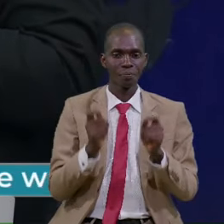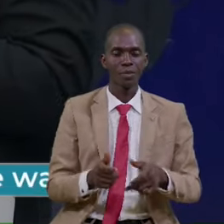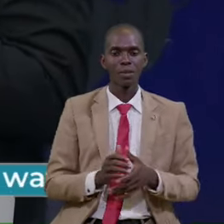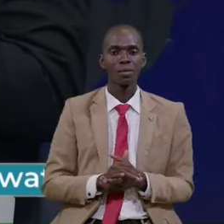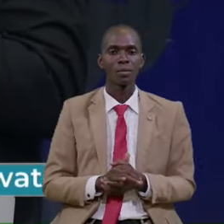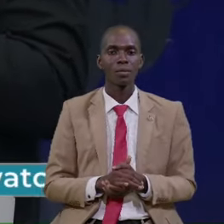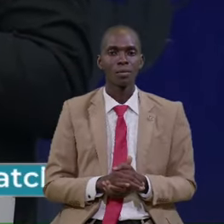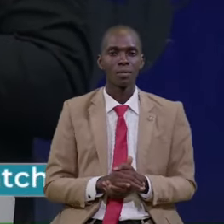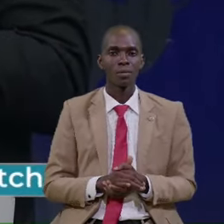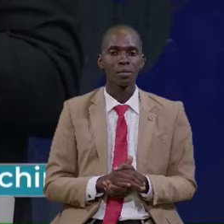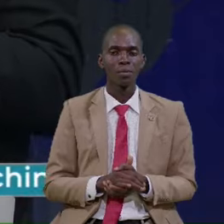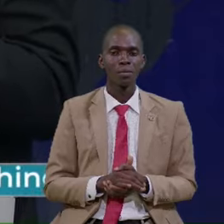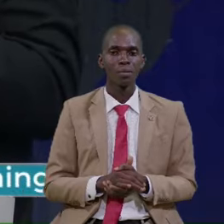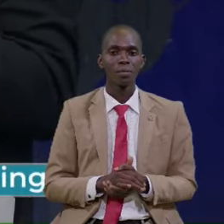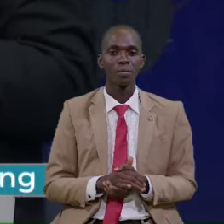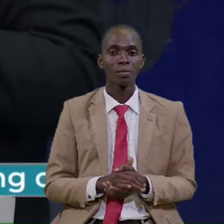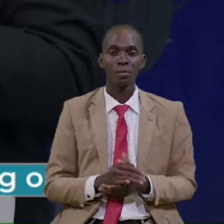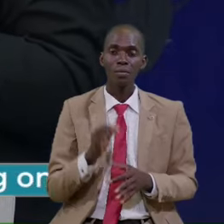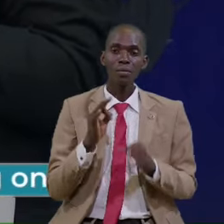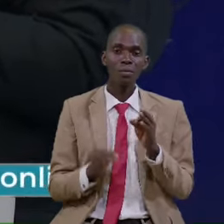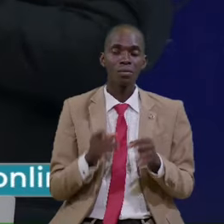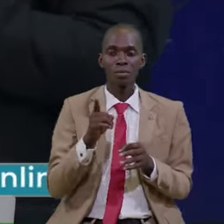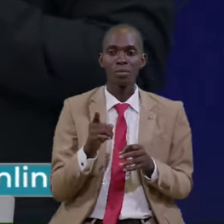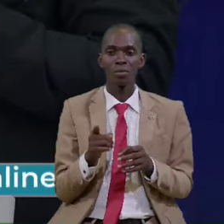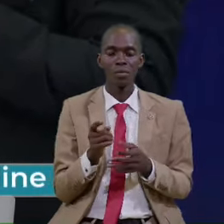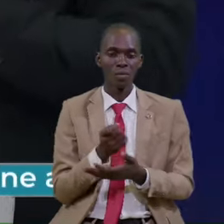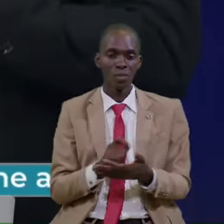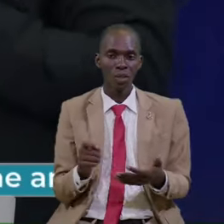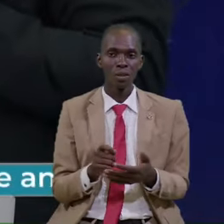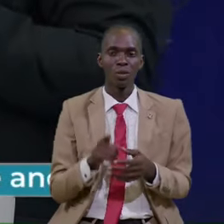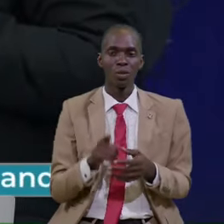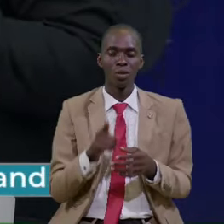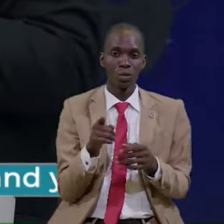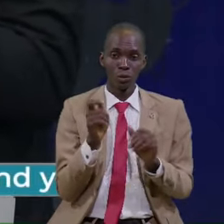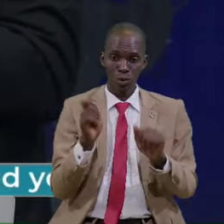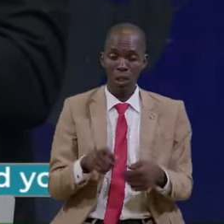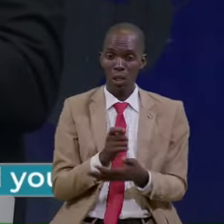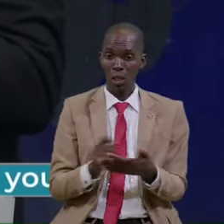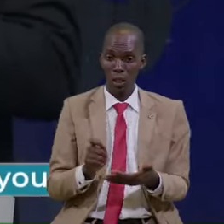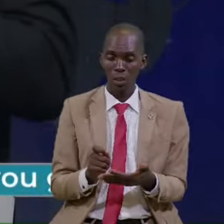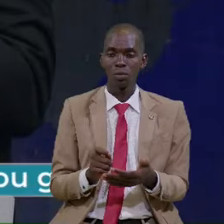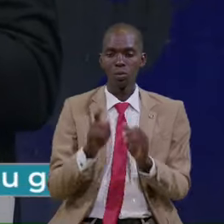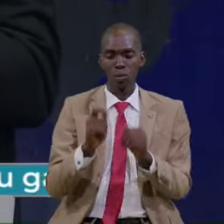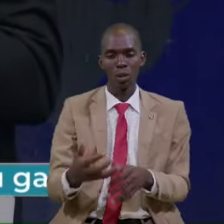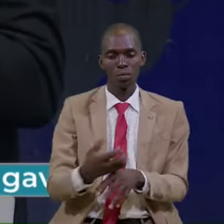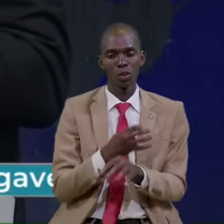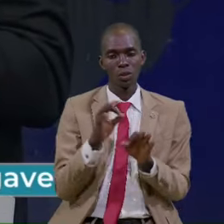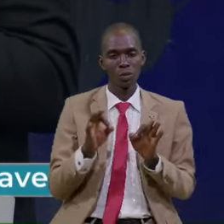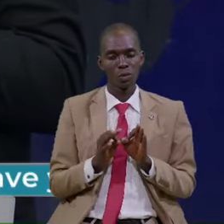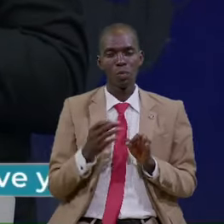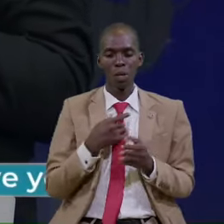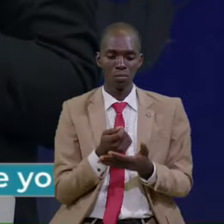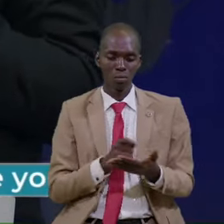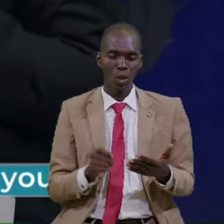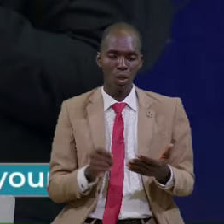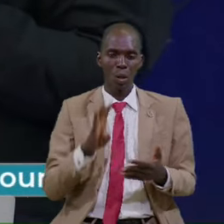it if you're able to write you can collect the decision sleep from the counselors and then complete a form on your own